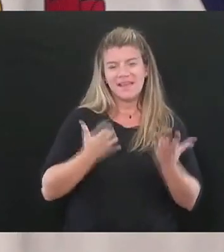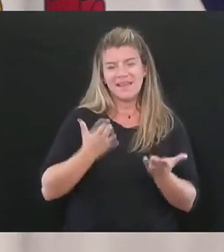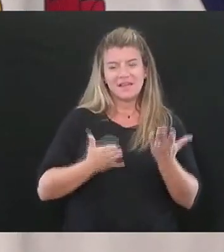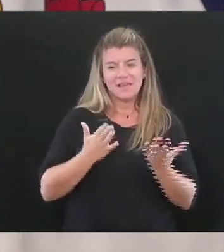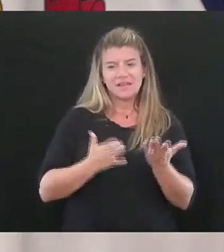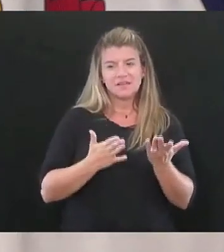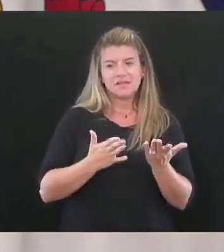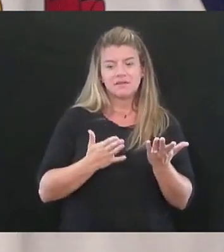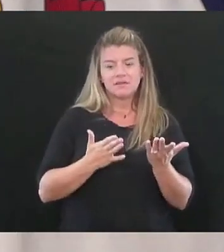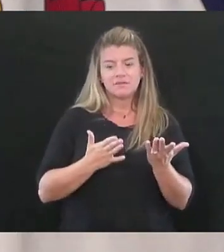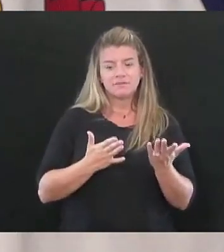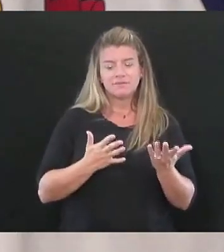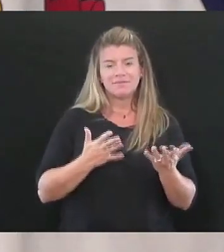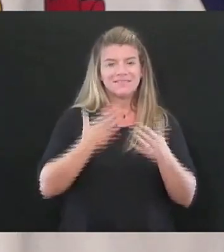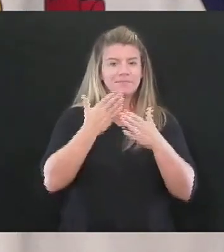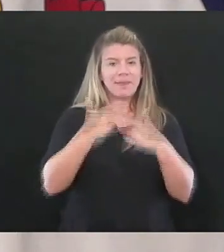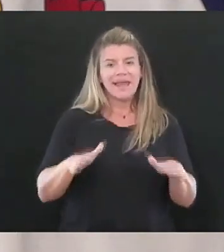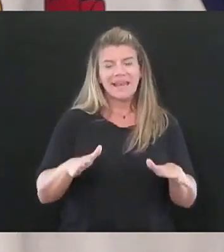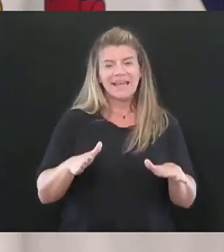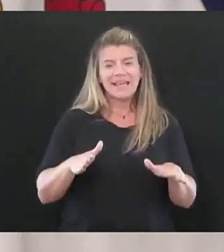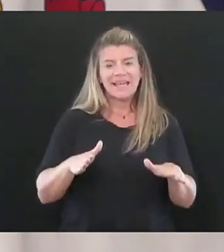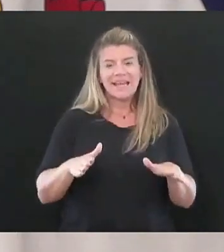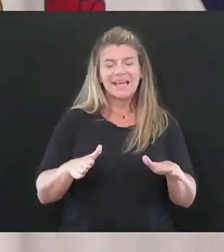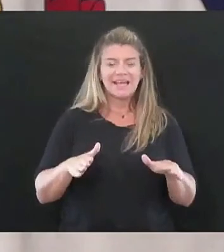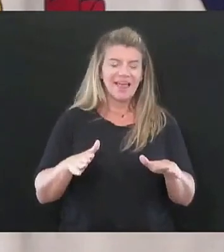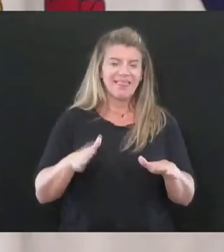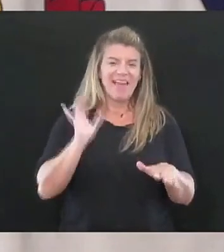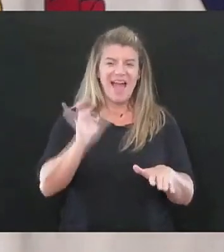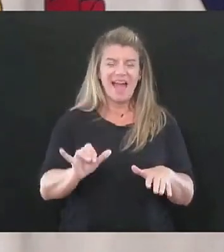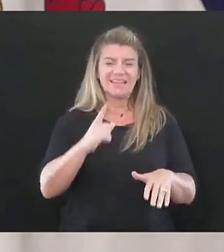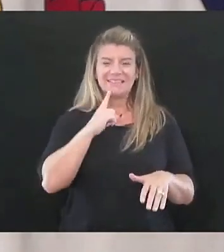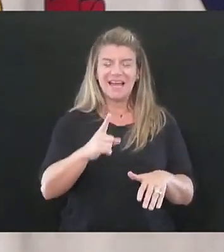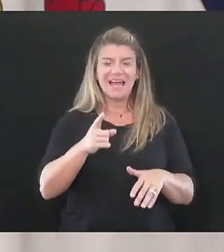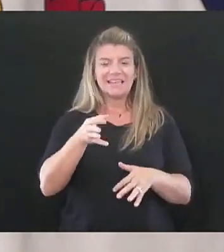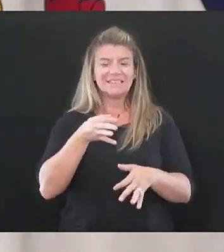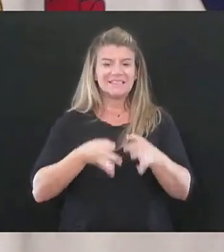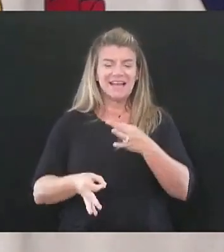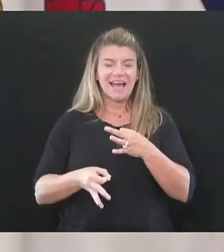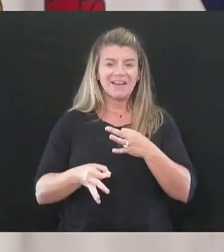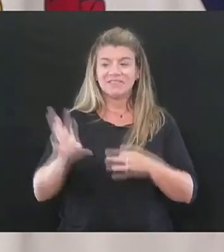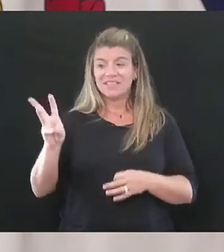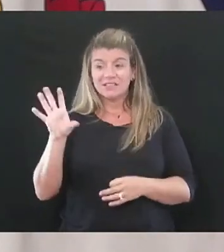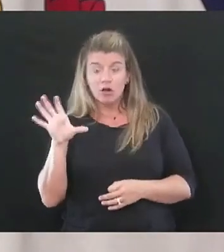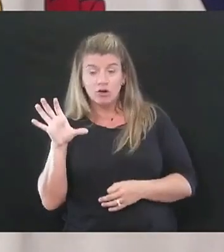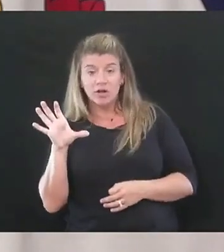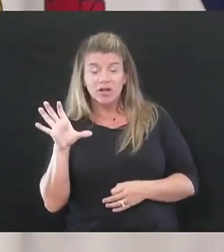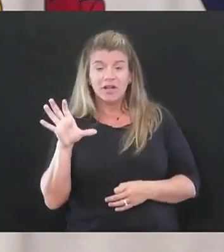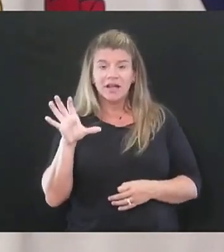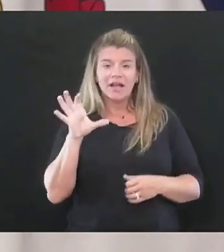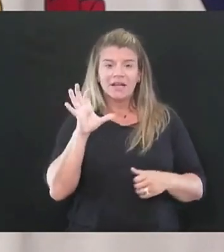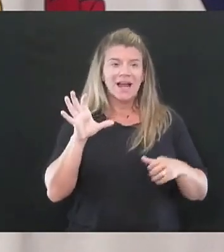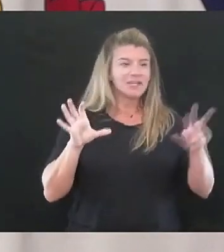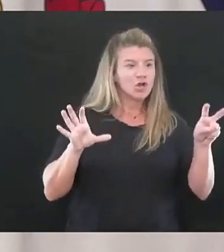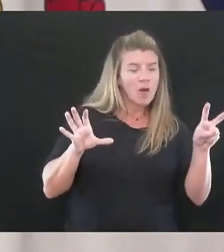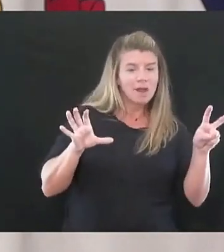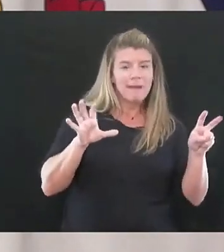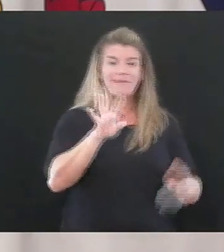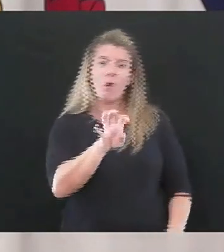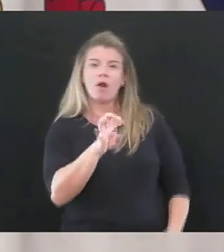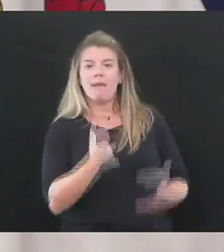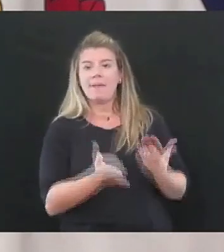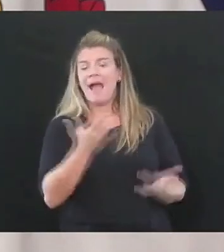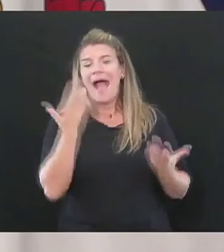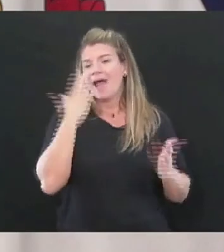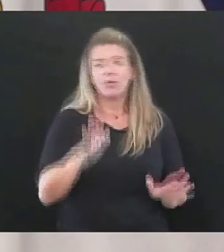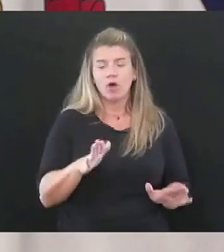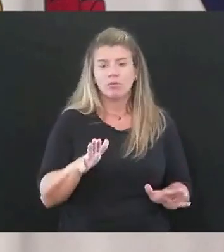probably, you know, split the baby on this and say, instead of 200, instead of 600, it's 400 or something like that. I